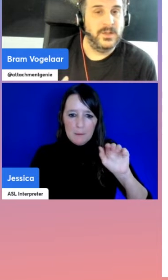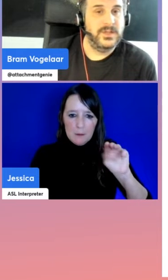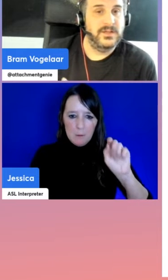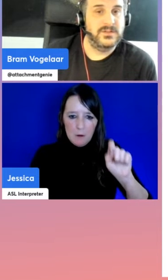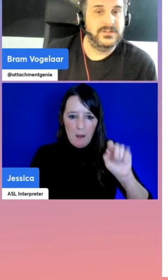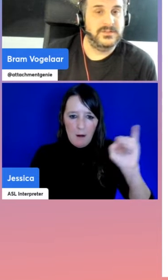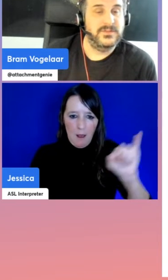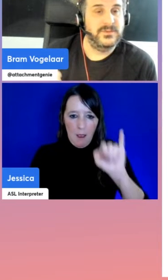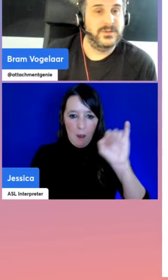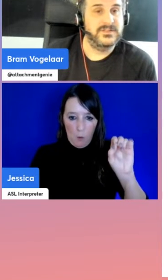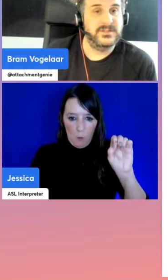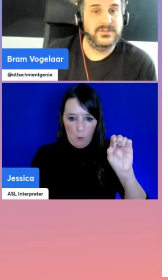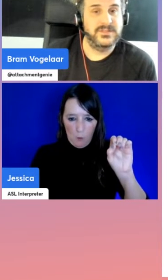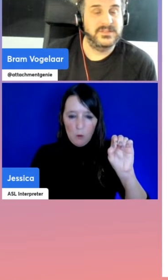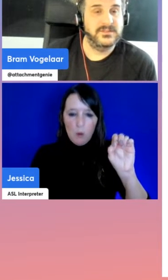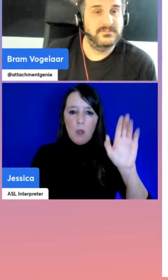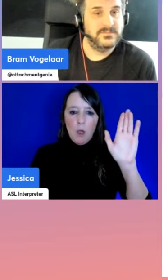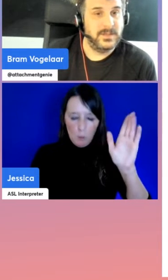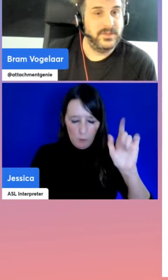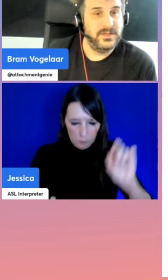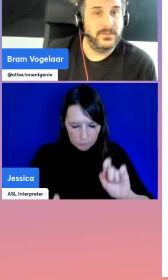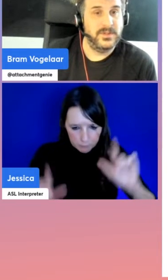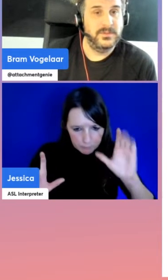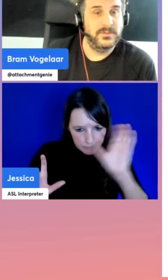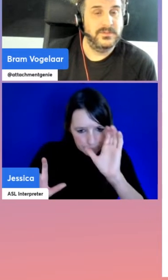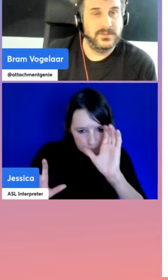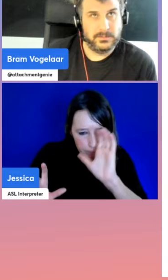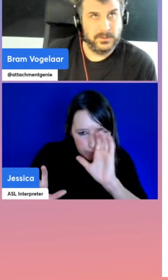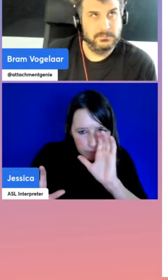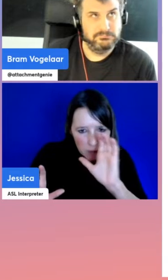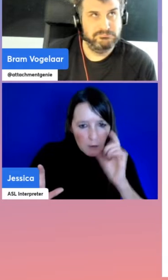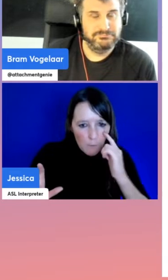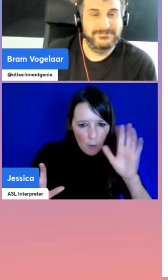we're going to look in Consul for the service www,